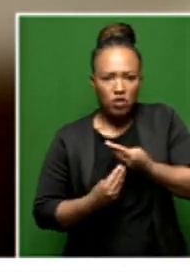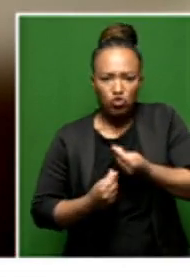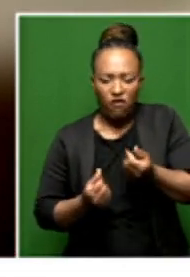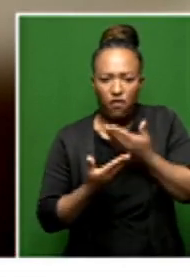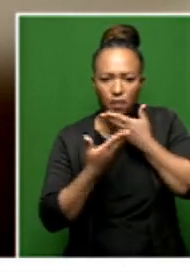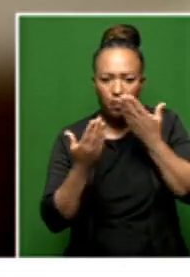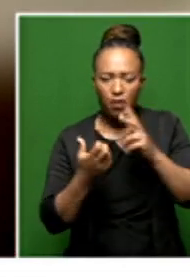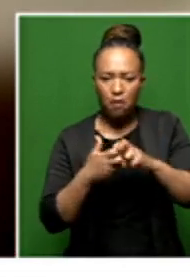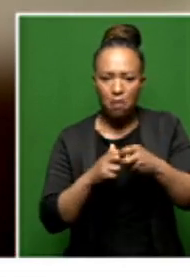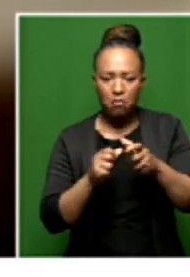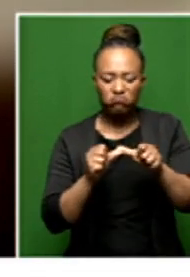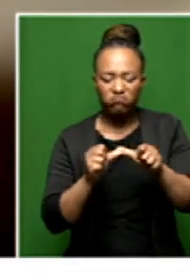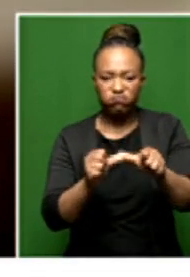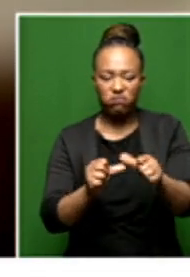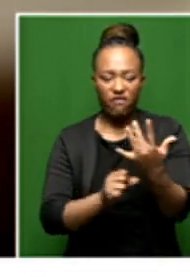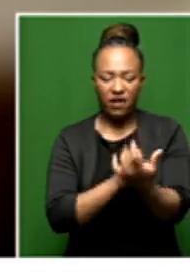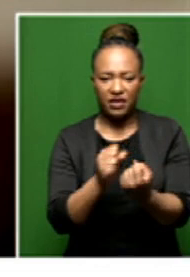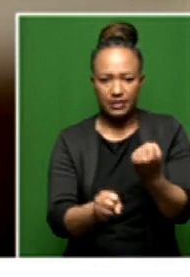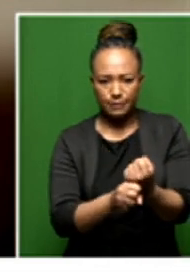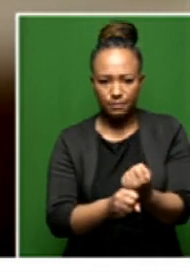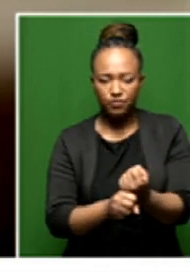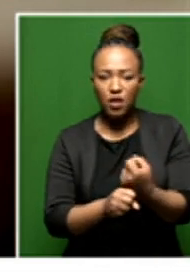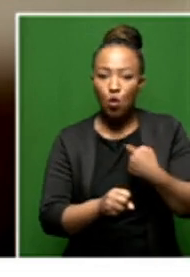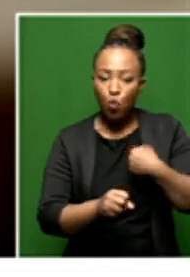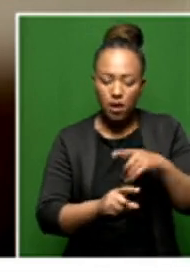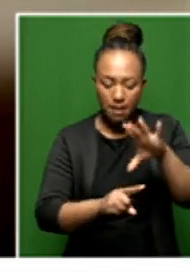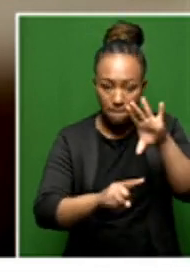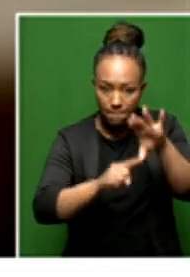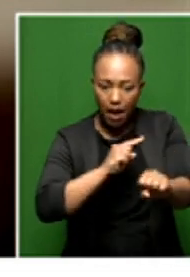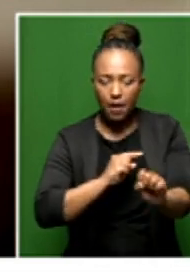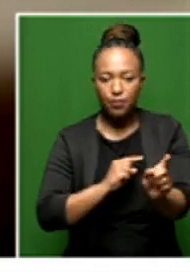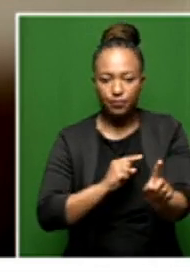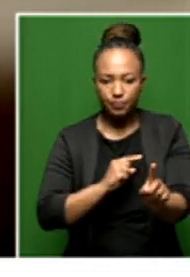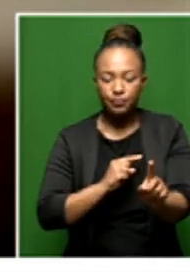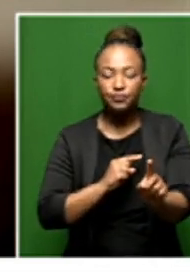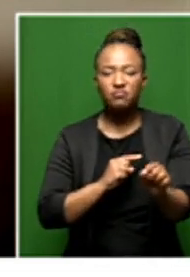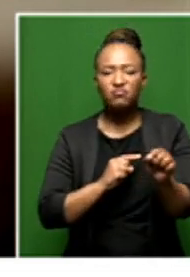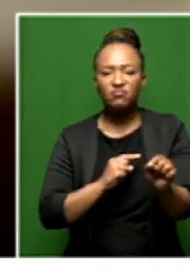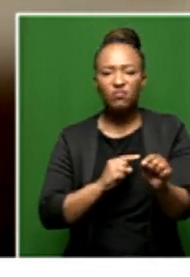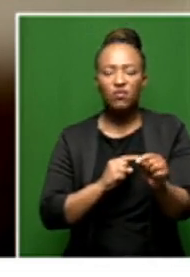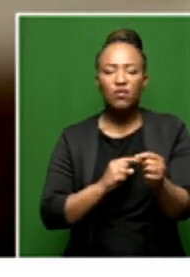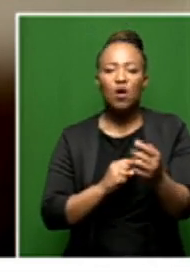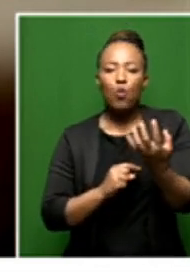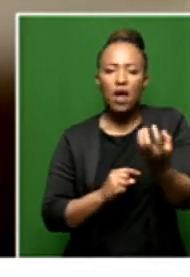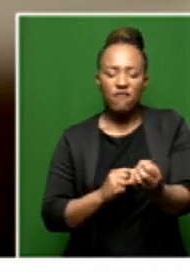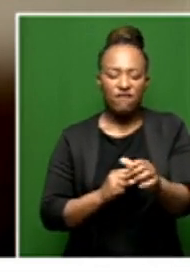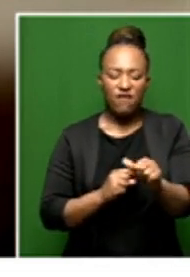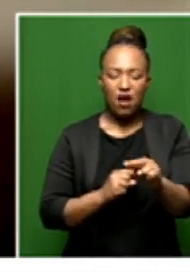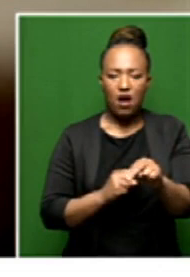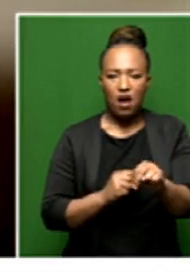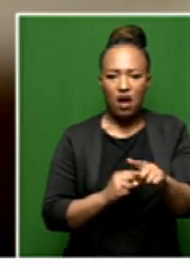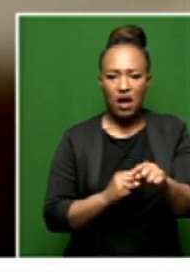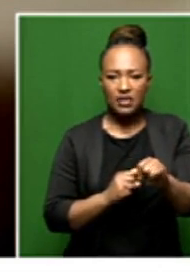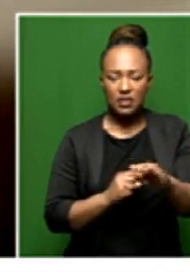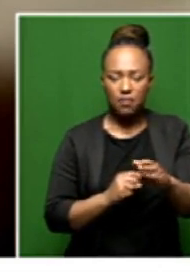period. And so what we found was that there were 2 antibiotics. This is